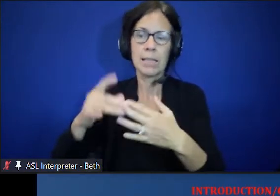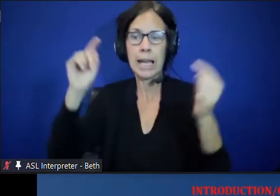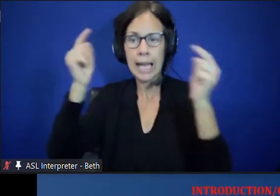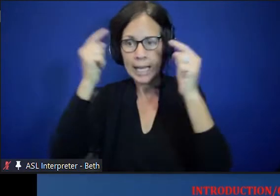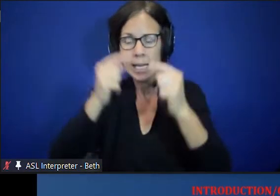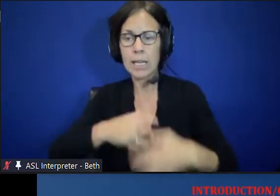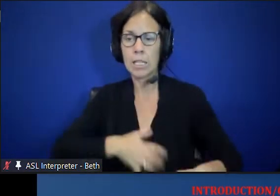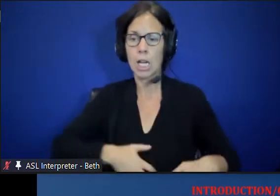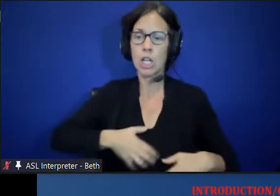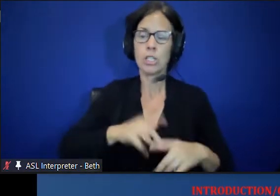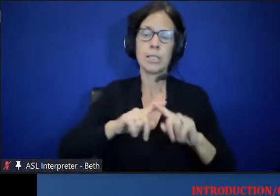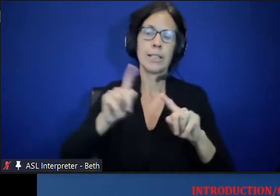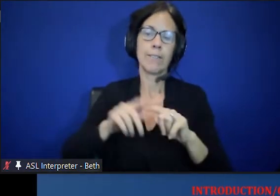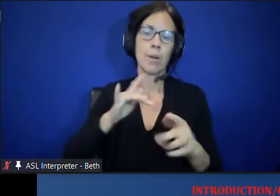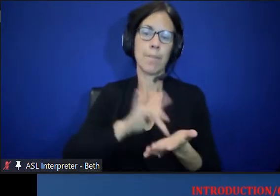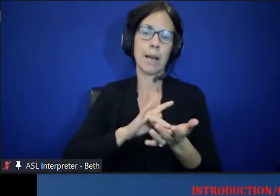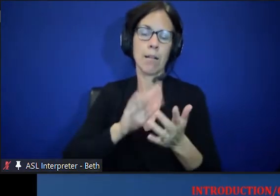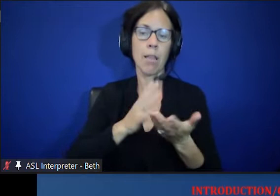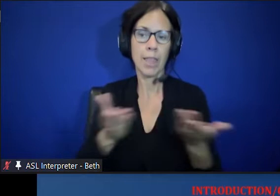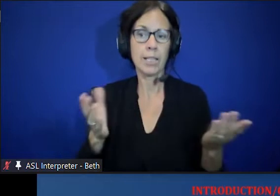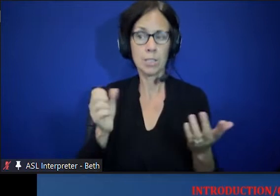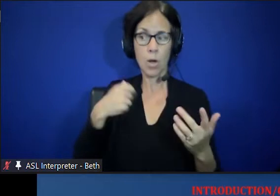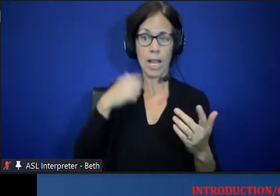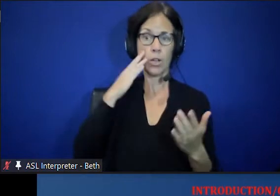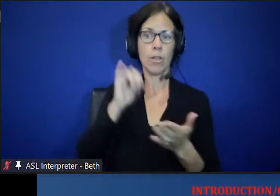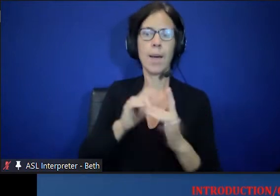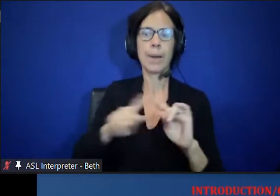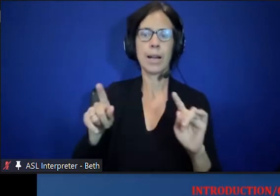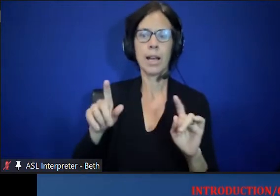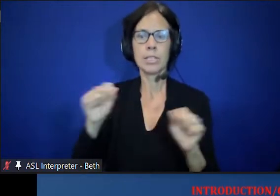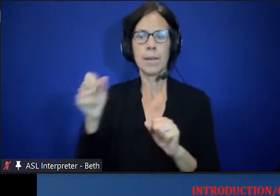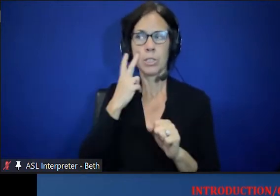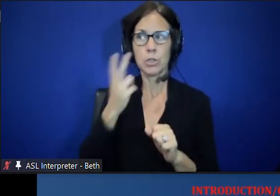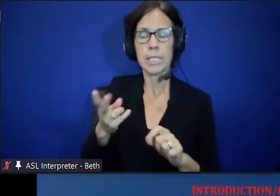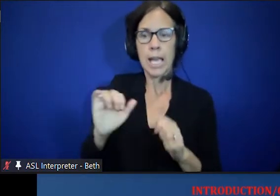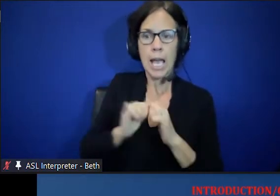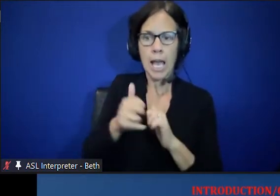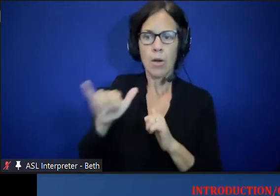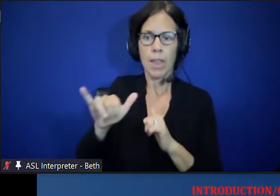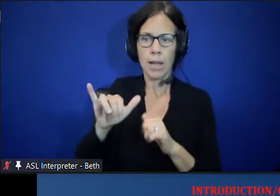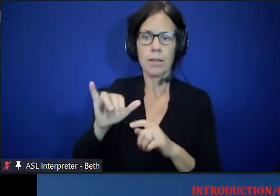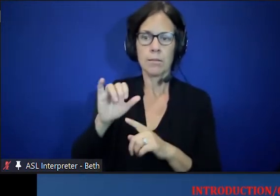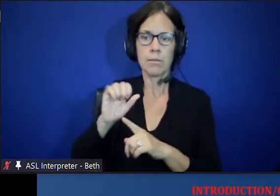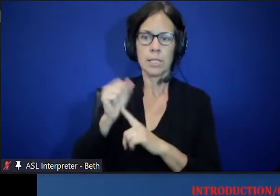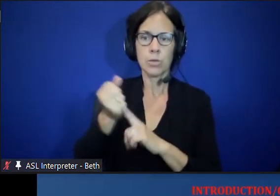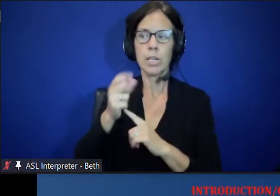conditions. So I knew that coming in, but then I actually got to see how that condition plays out in someone's life, which was really cool for